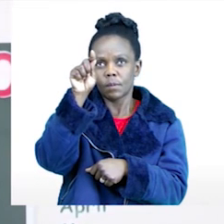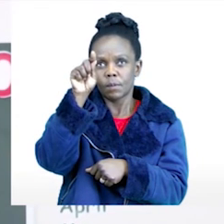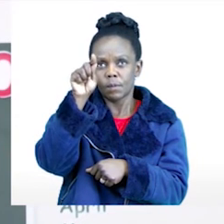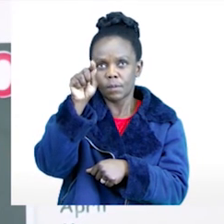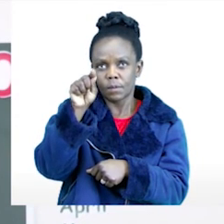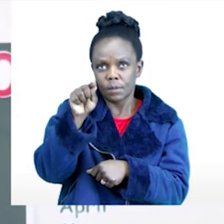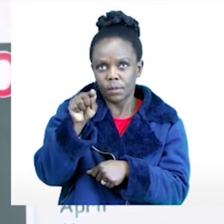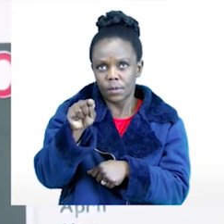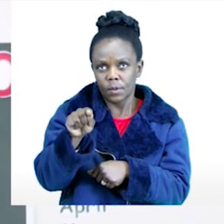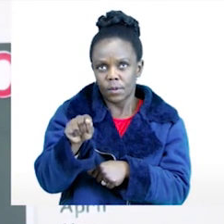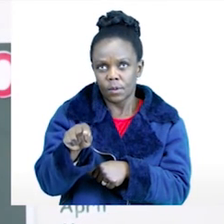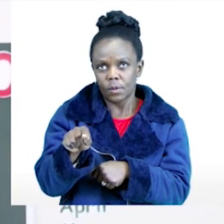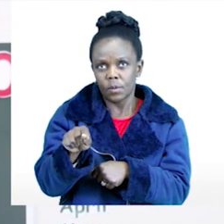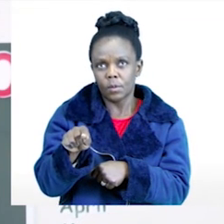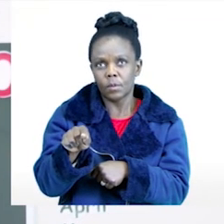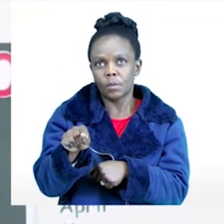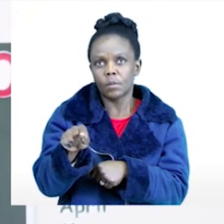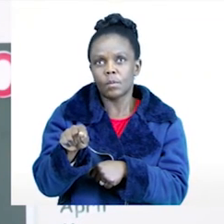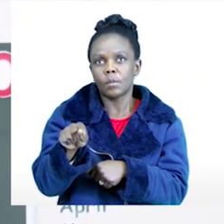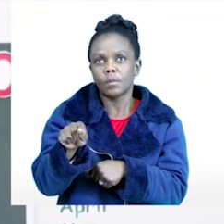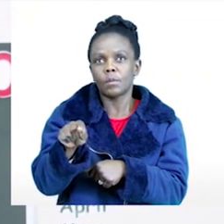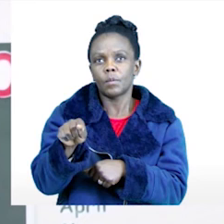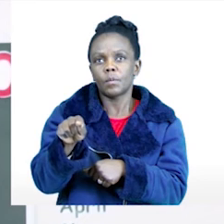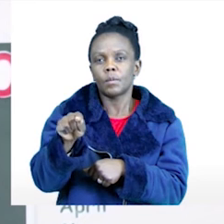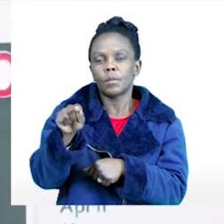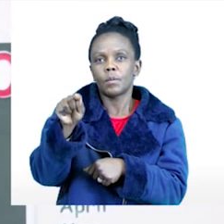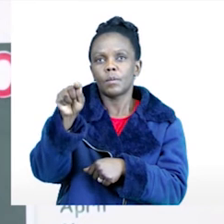up and down,